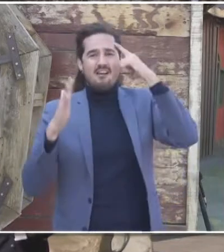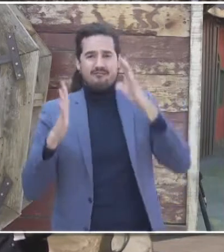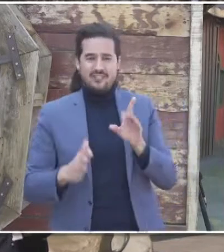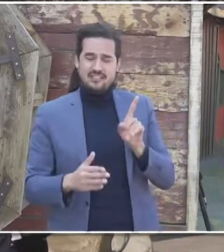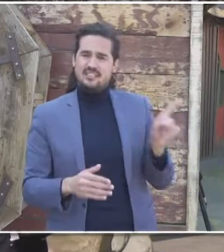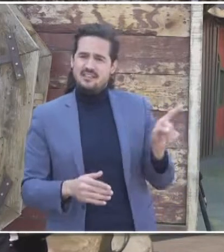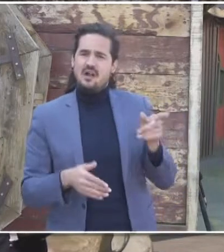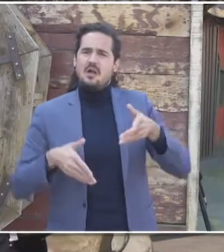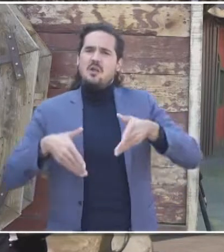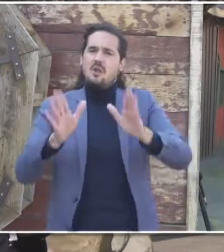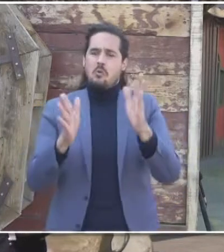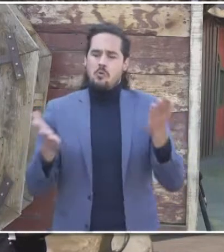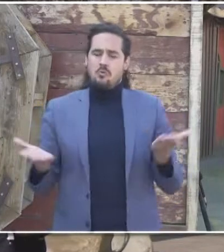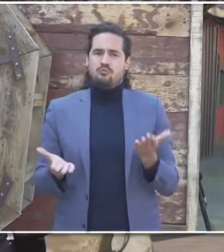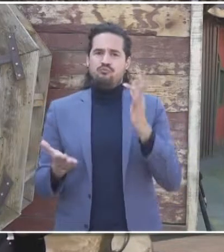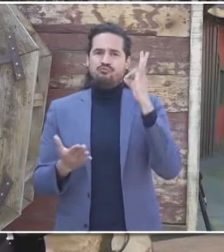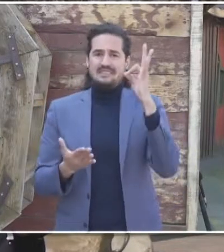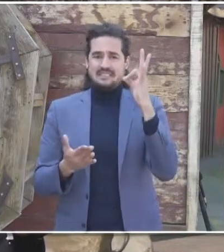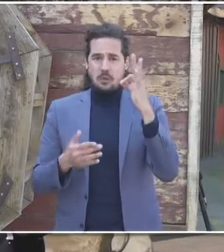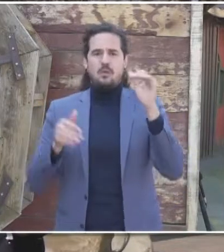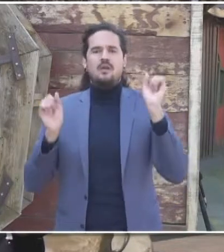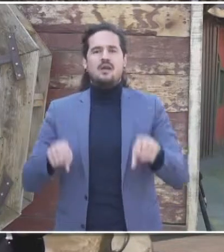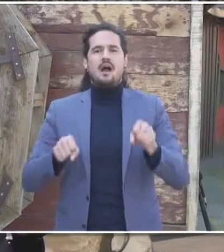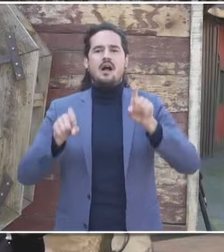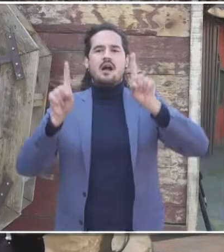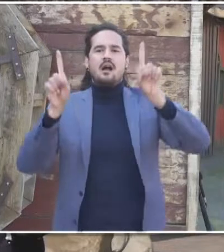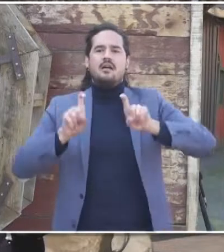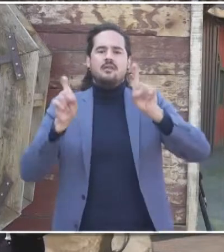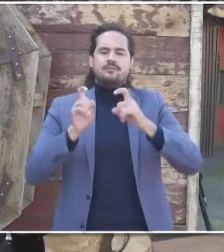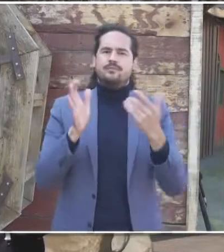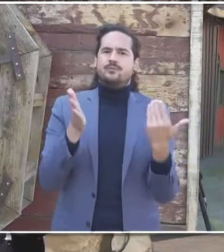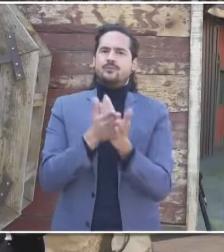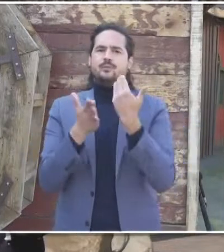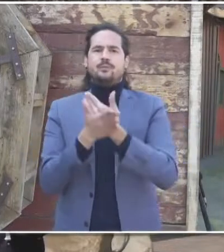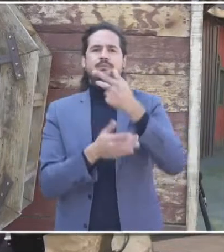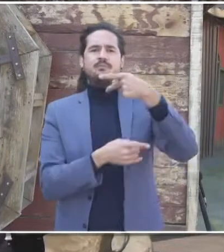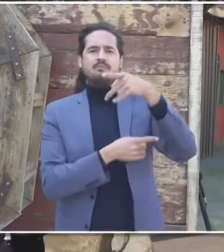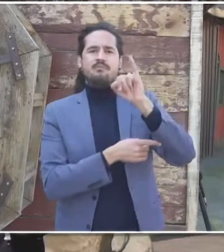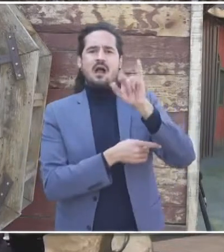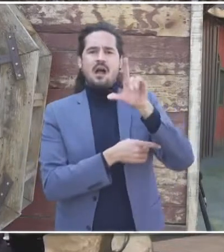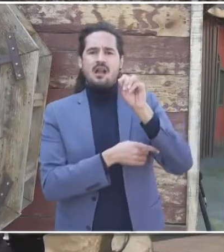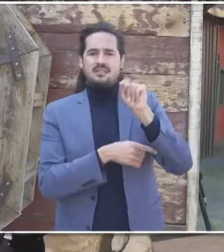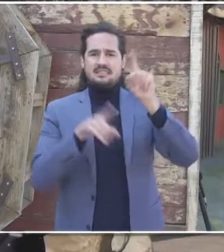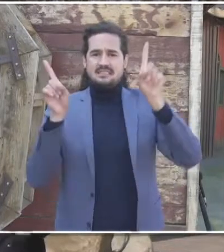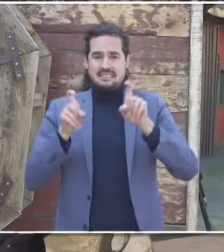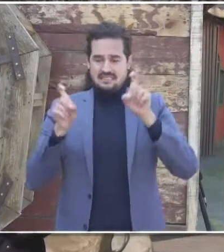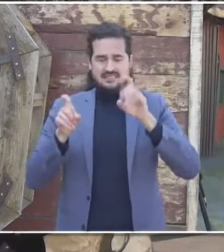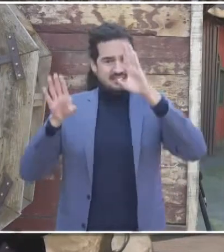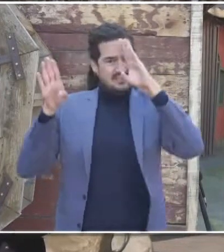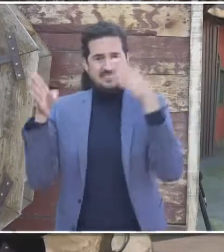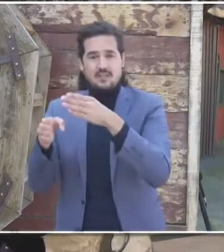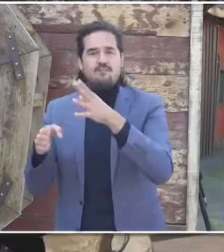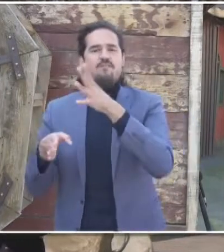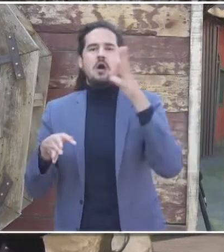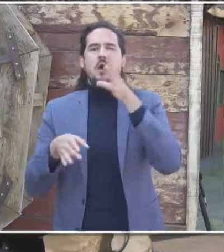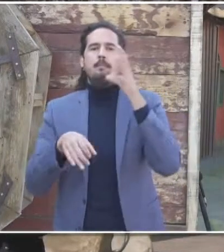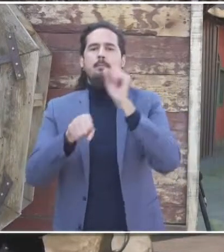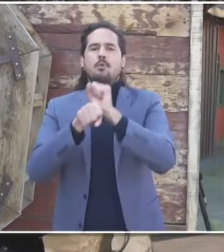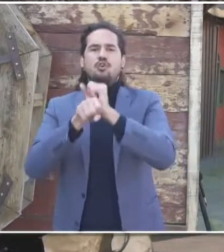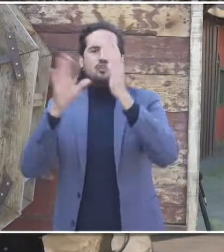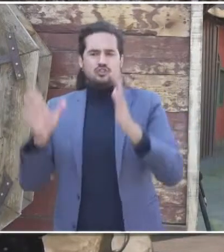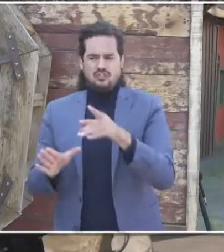a pilot program for our essential farm workers. I am pleased to report the program was a